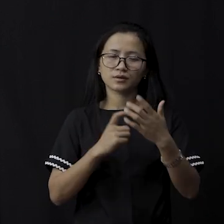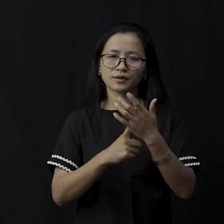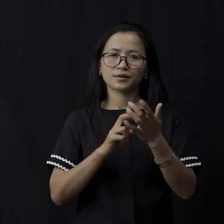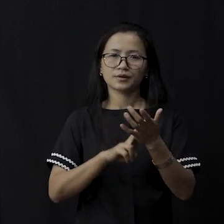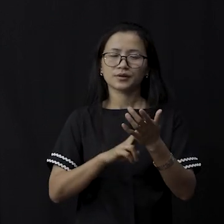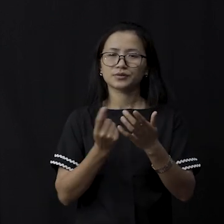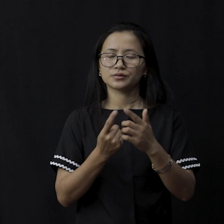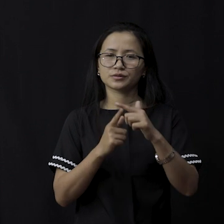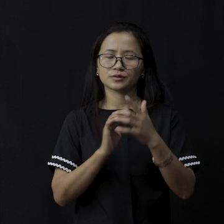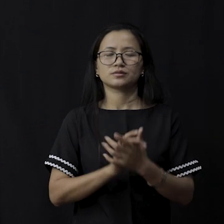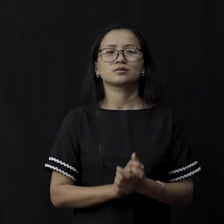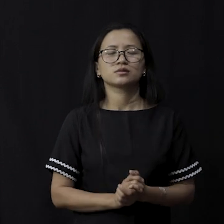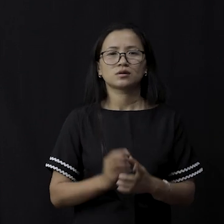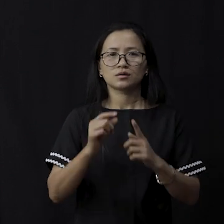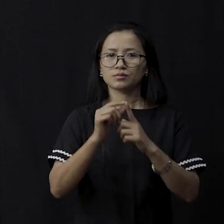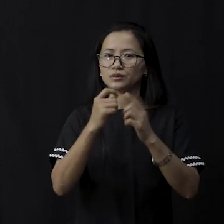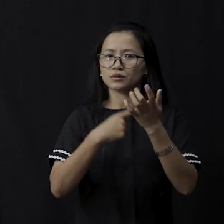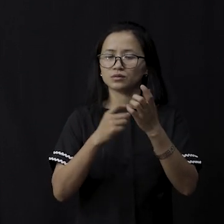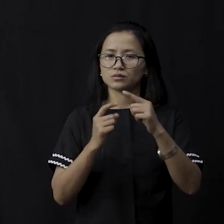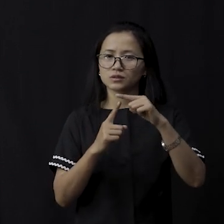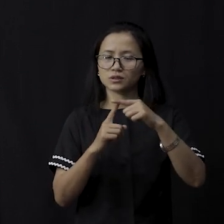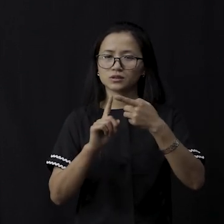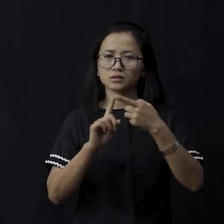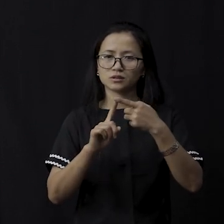called proteins.